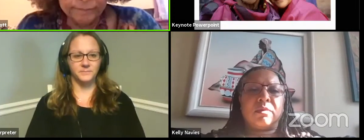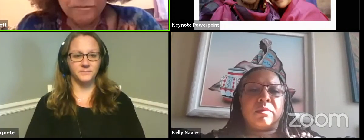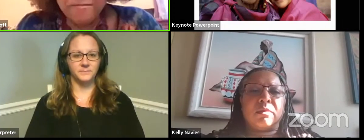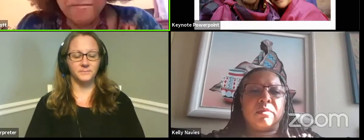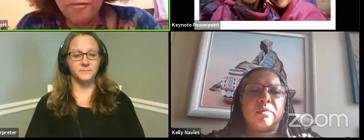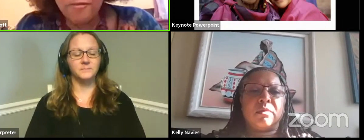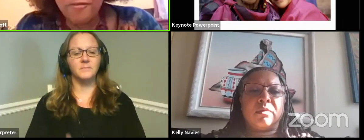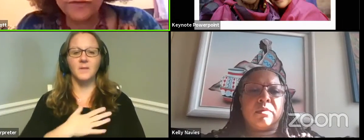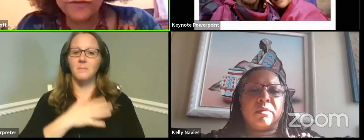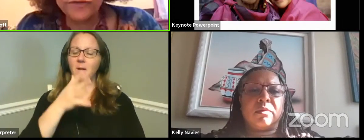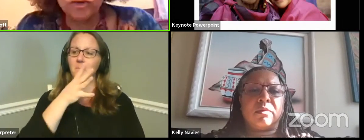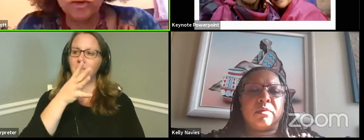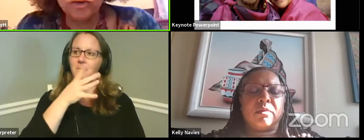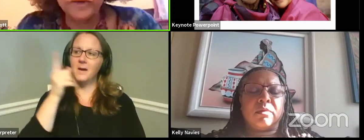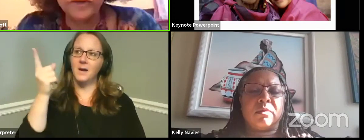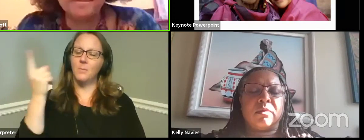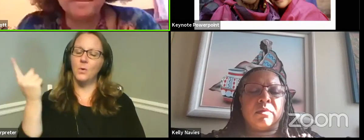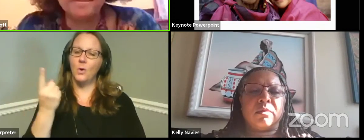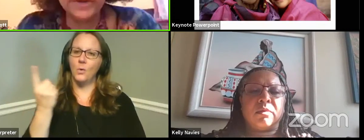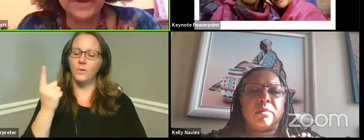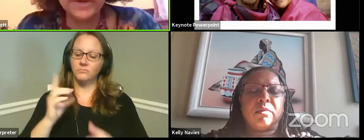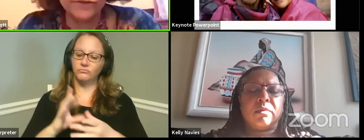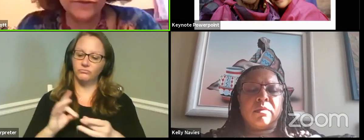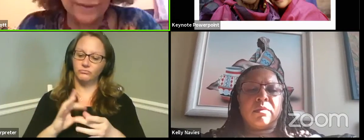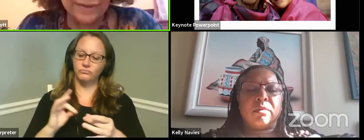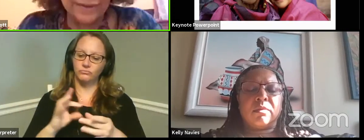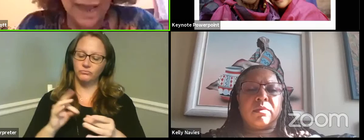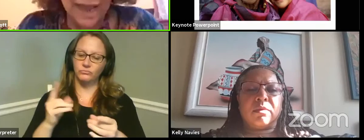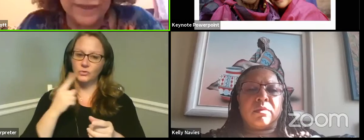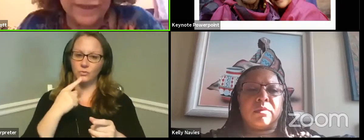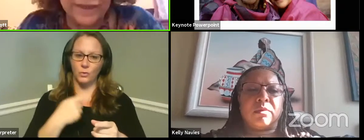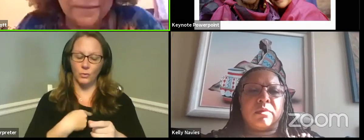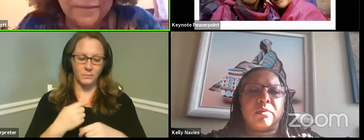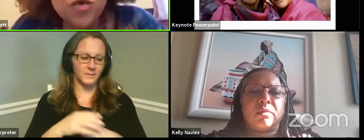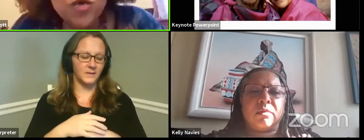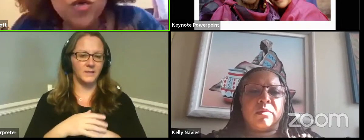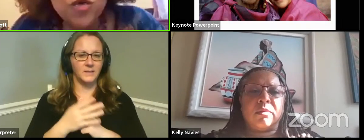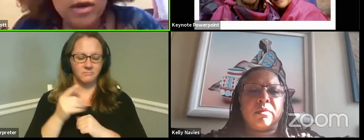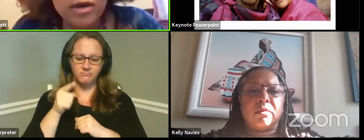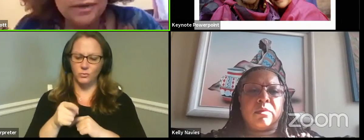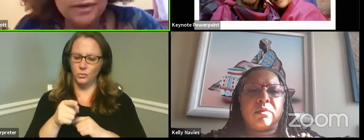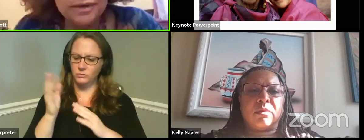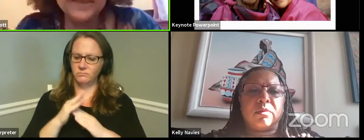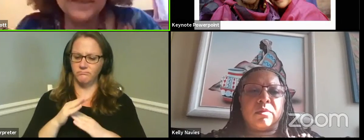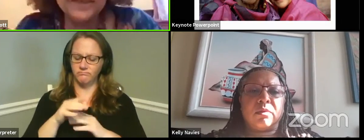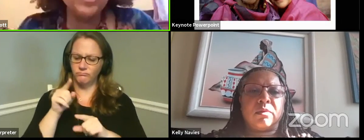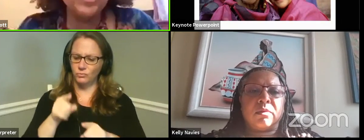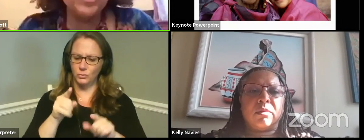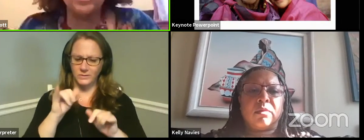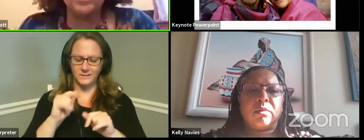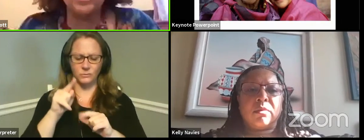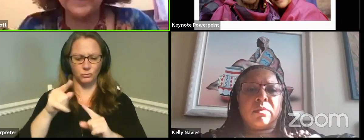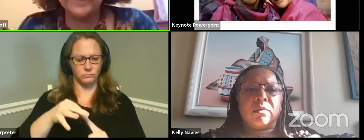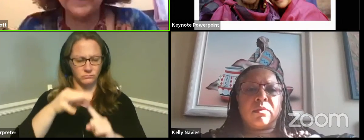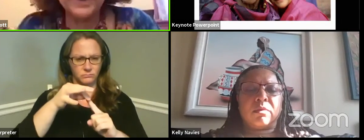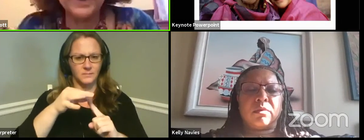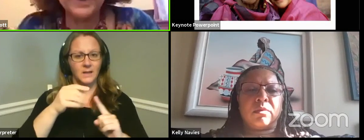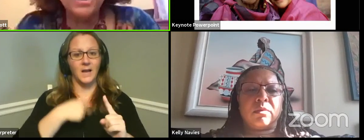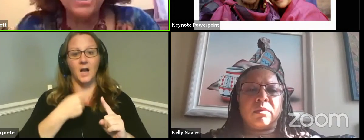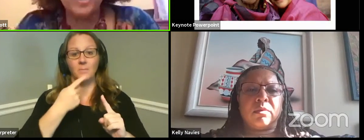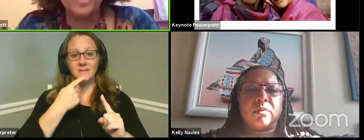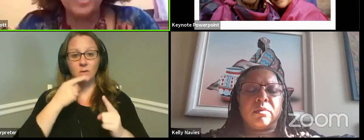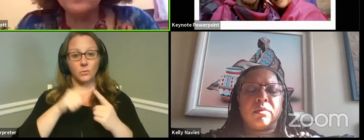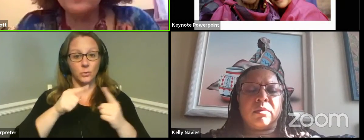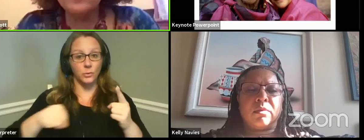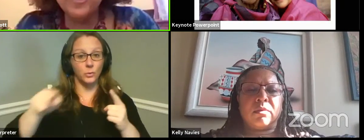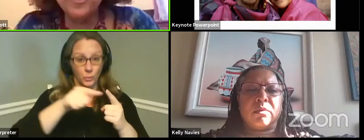that my mom always talked to me about and said that I was it. And I'm saying that's what you are. That's what we all are. And it's what I